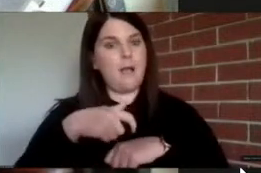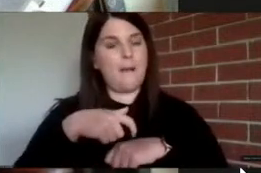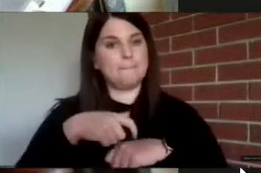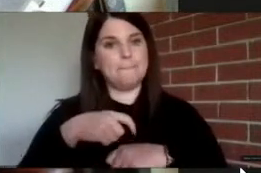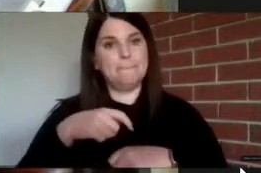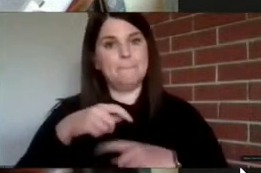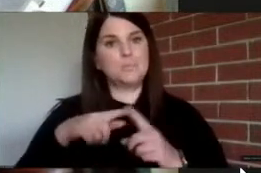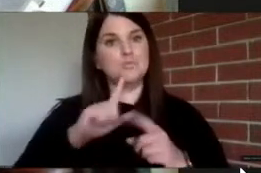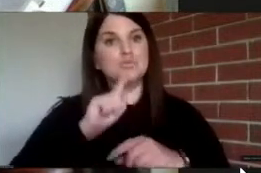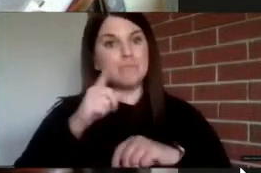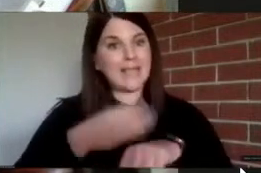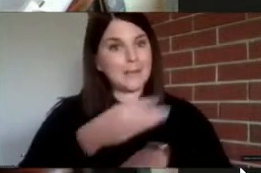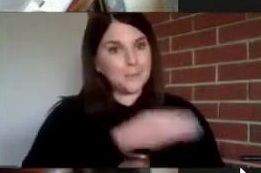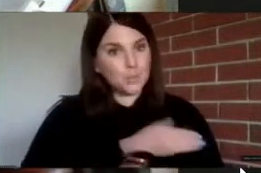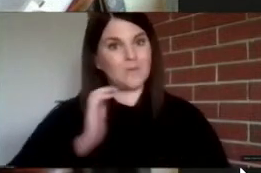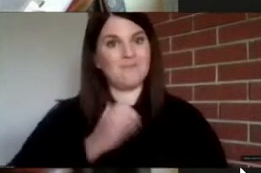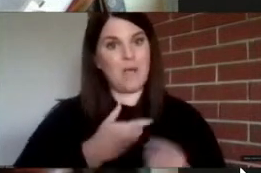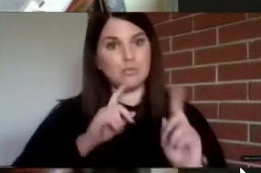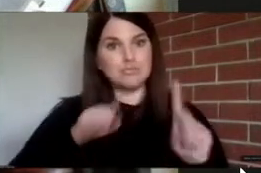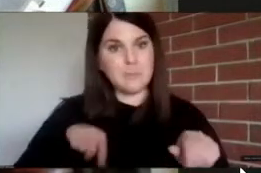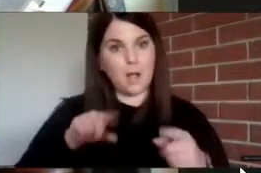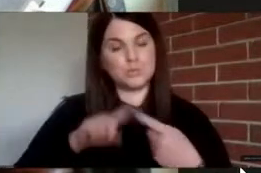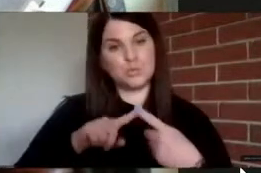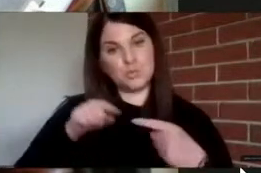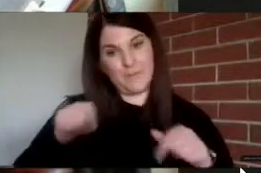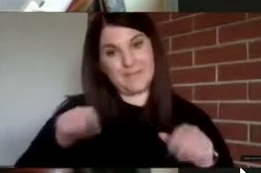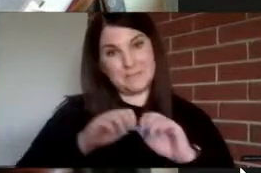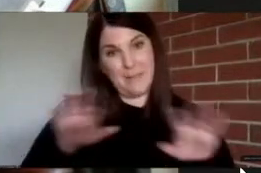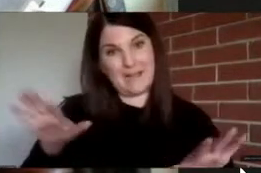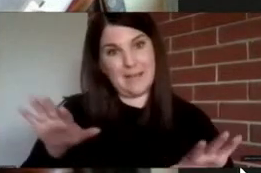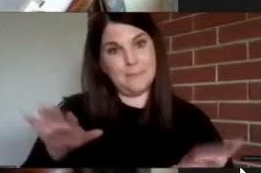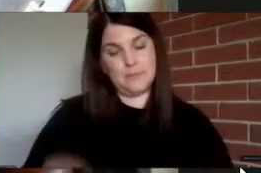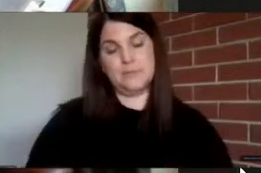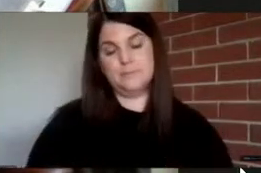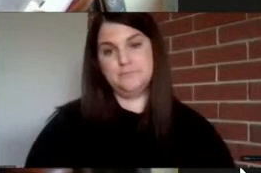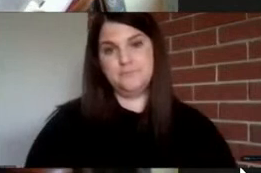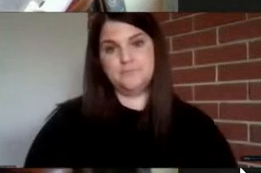really improve our response to a pandemic of this magnitude.